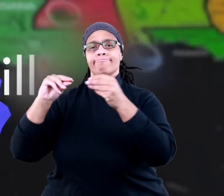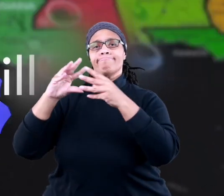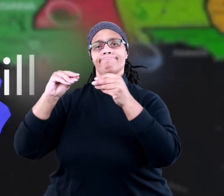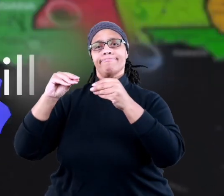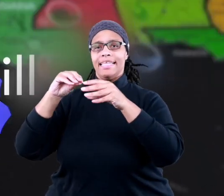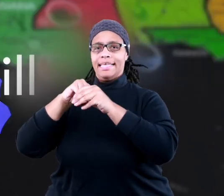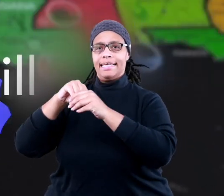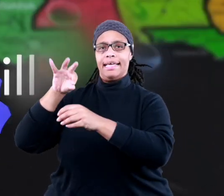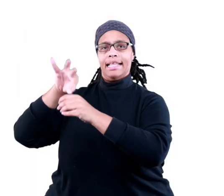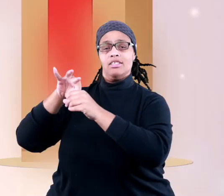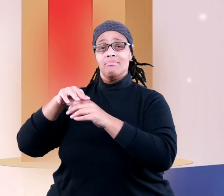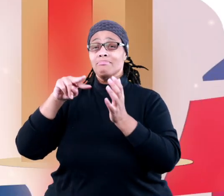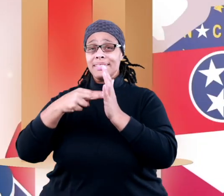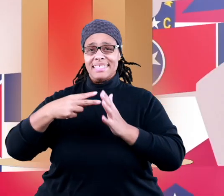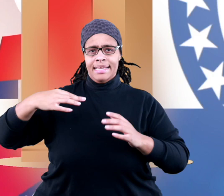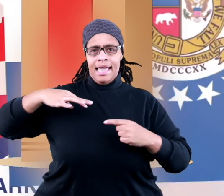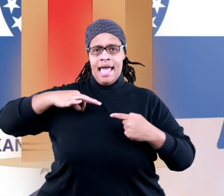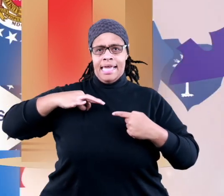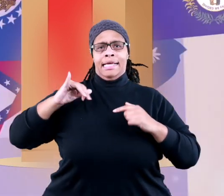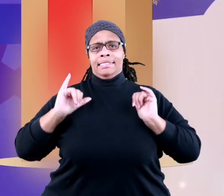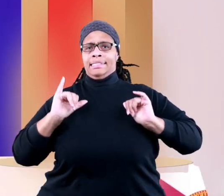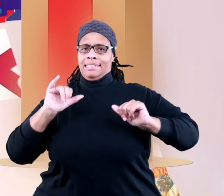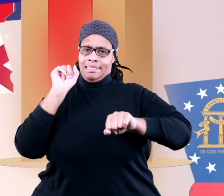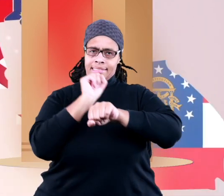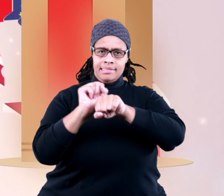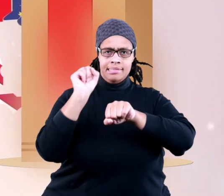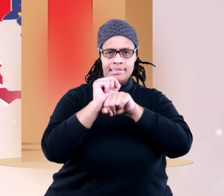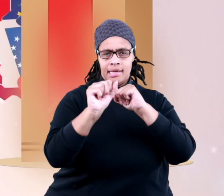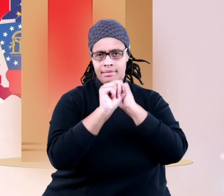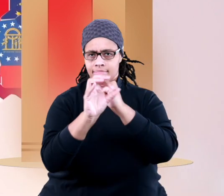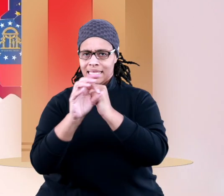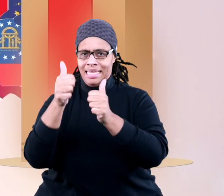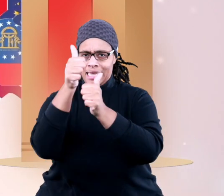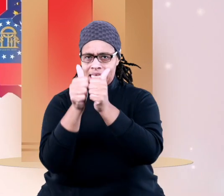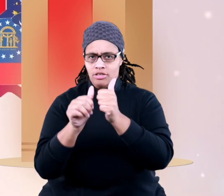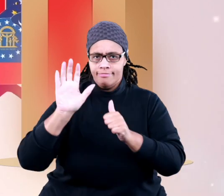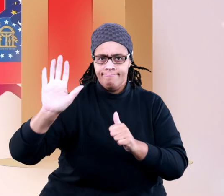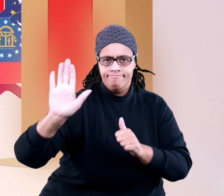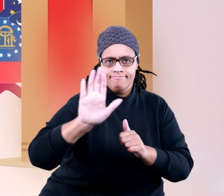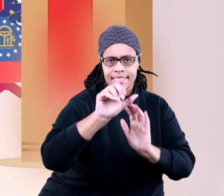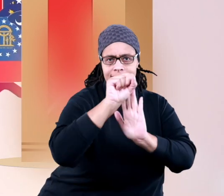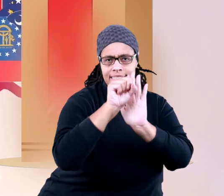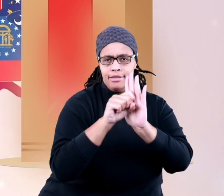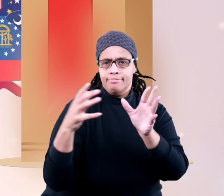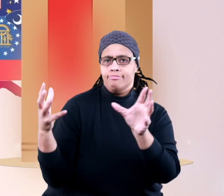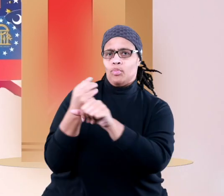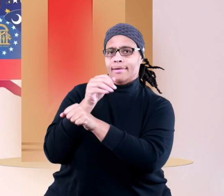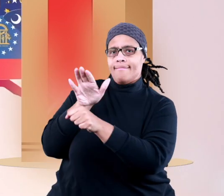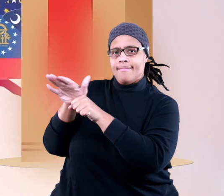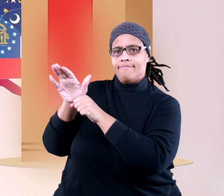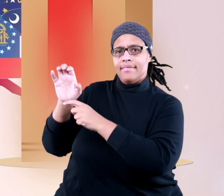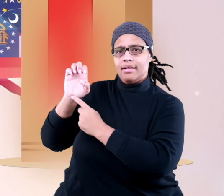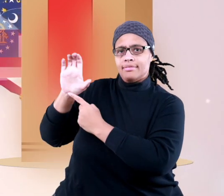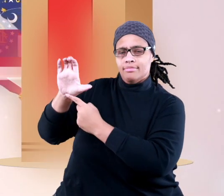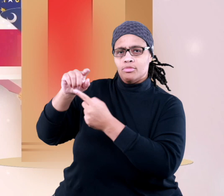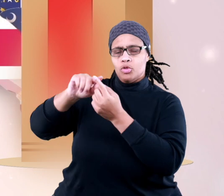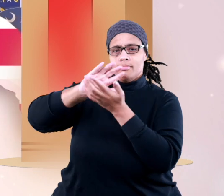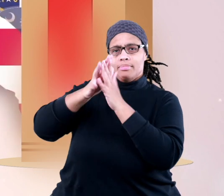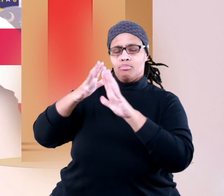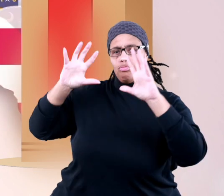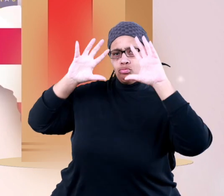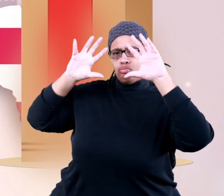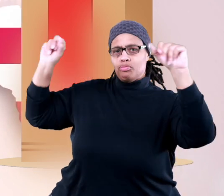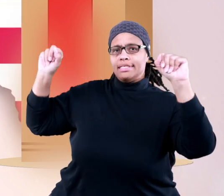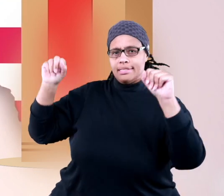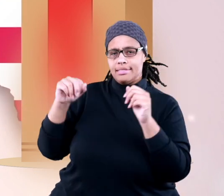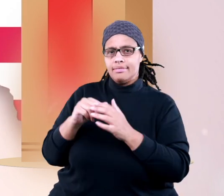say in the election. It means candidates have to campaign in every state to win enough Electoral College